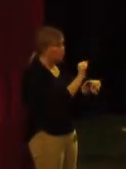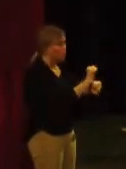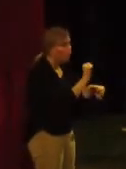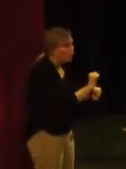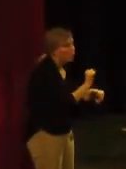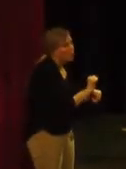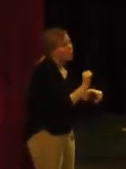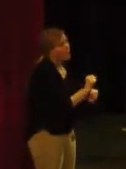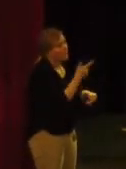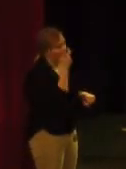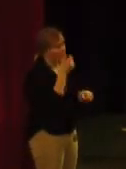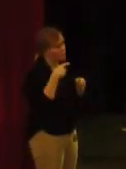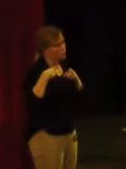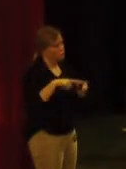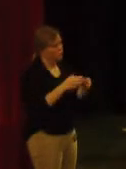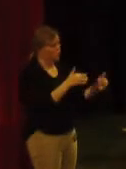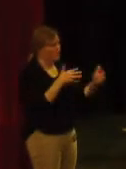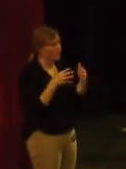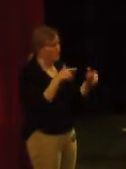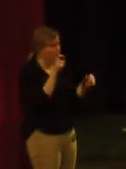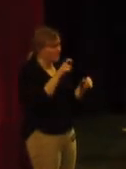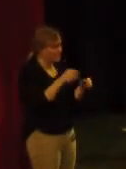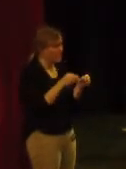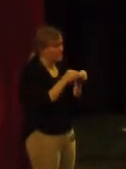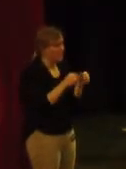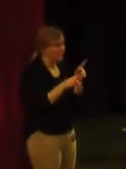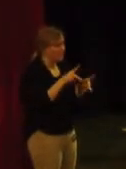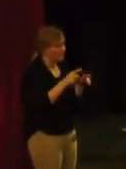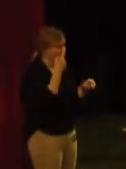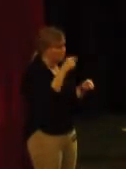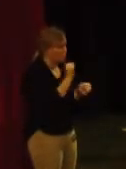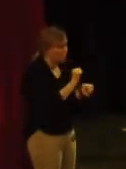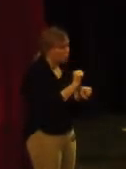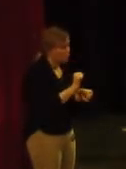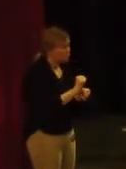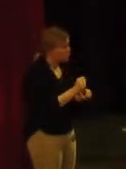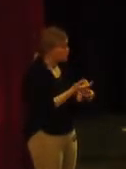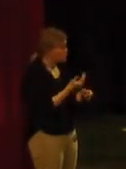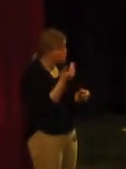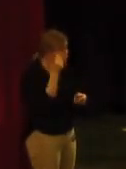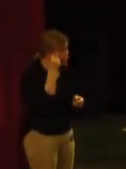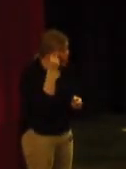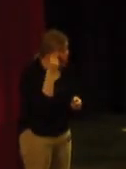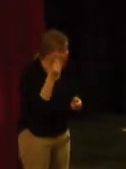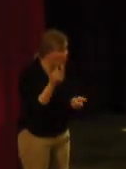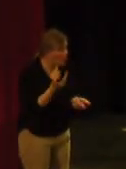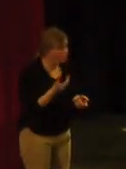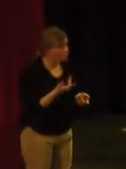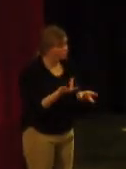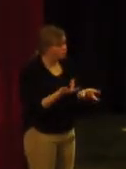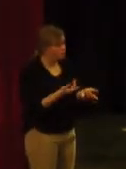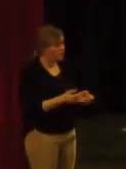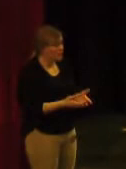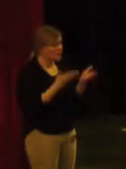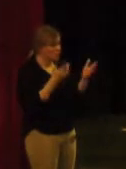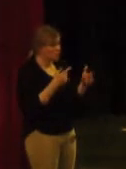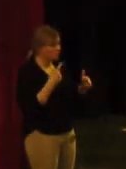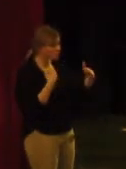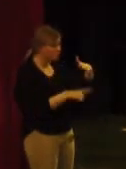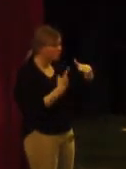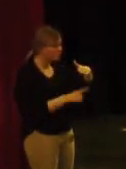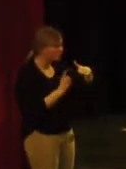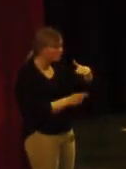doing things to support the war or taking the place of some of the jobs the men had vacated. You probably heard there was a huge migration of African